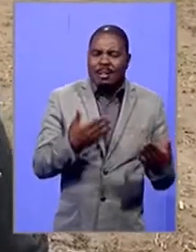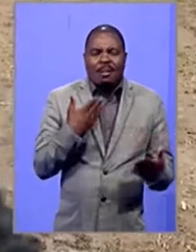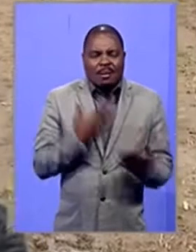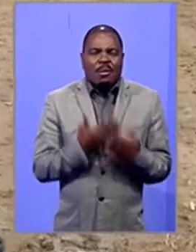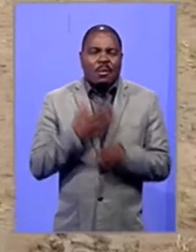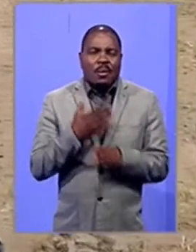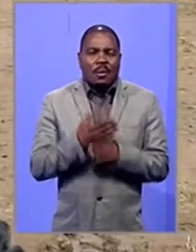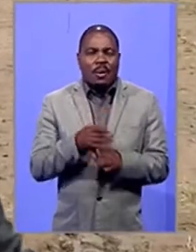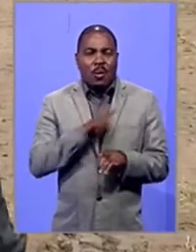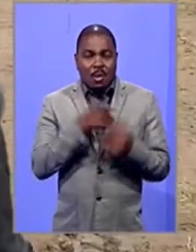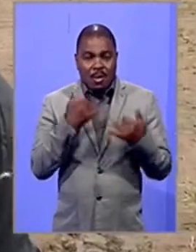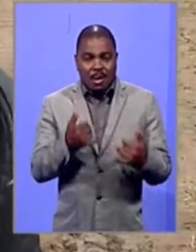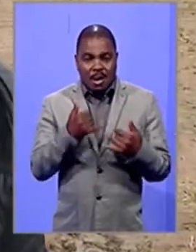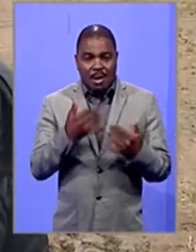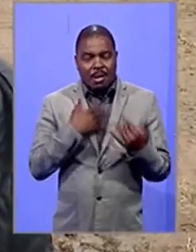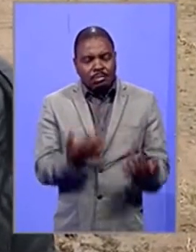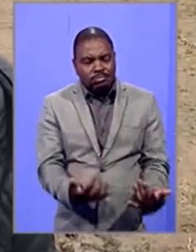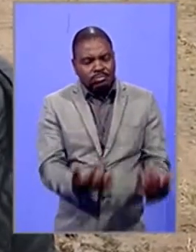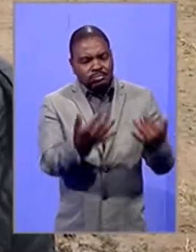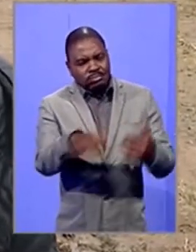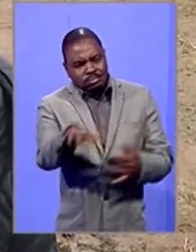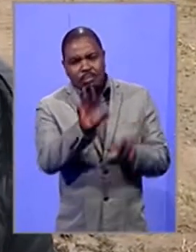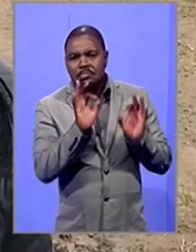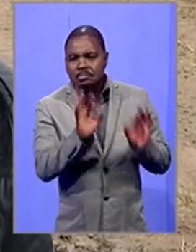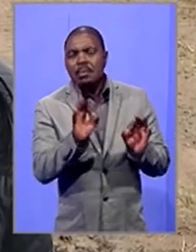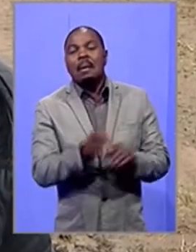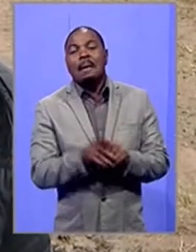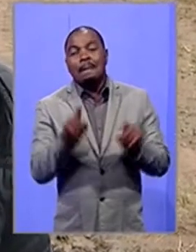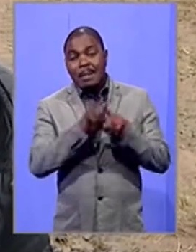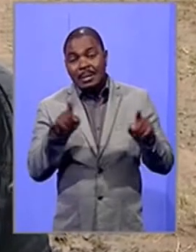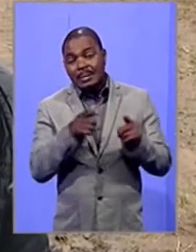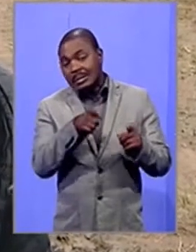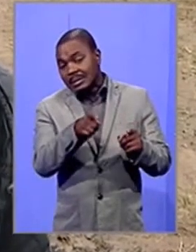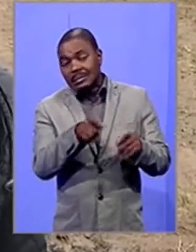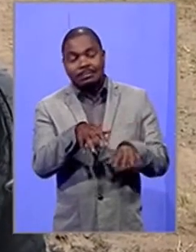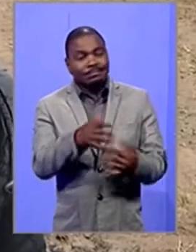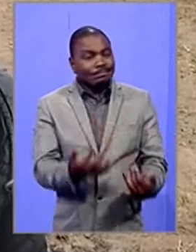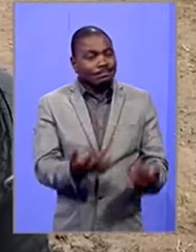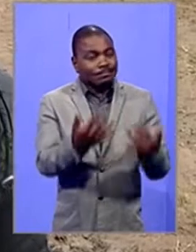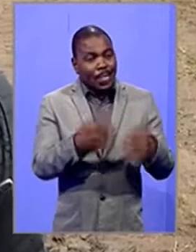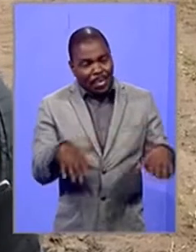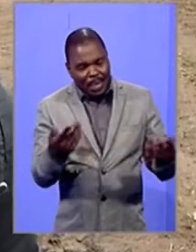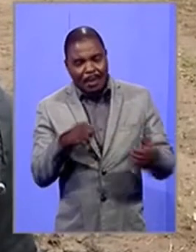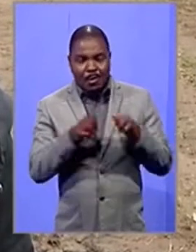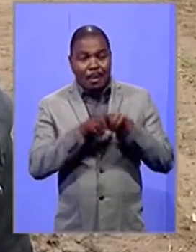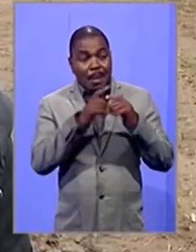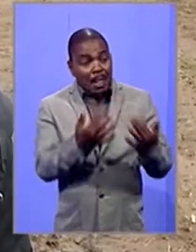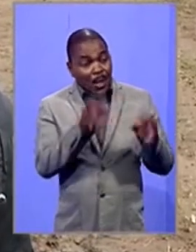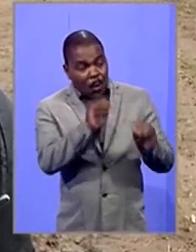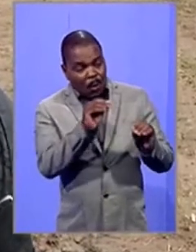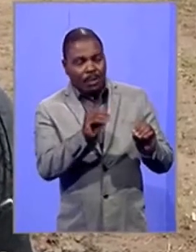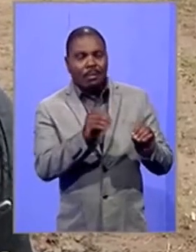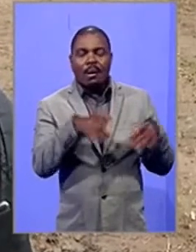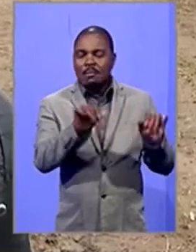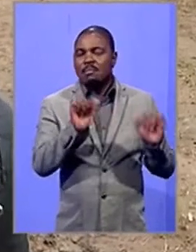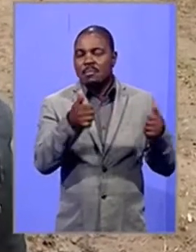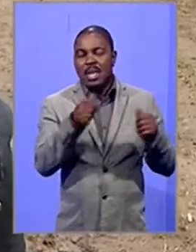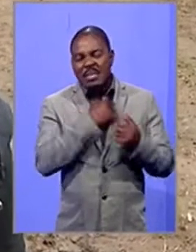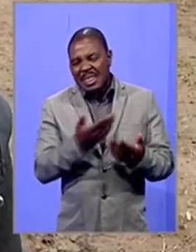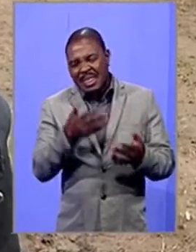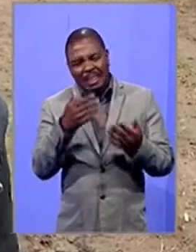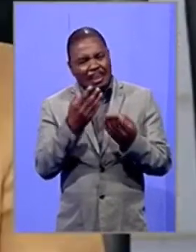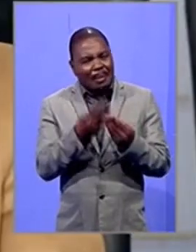jwang nakong ya lekgulo le selentle, mara ha le lentle le ruo le ba letle empa le ruo ha le selentle bo ga safara rona batho